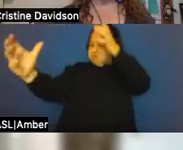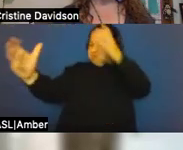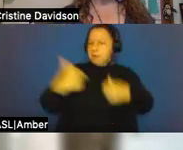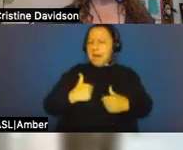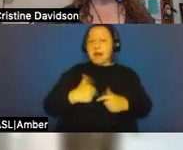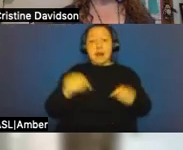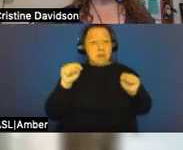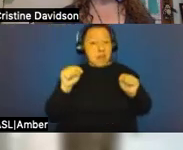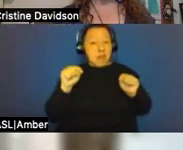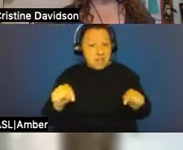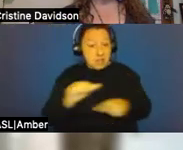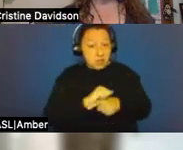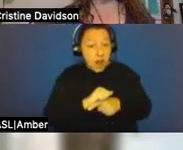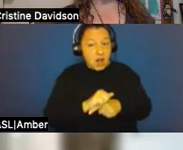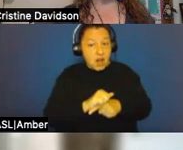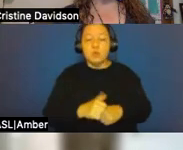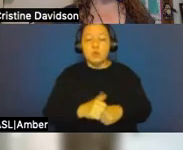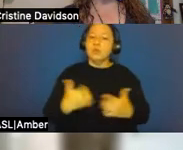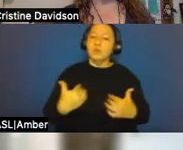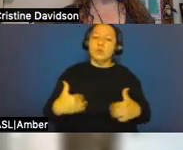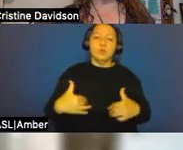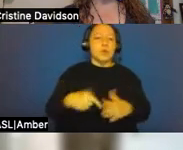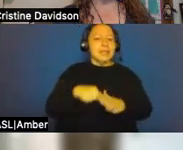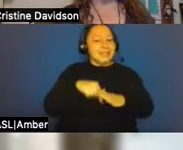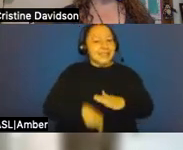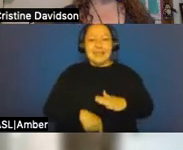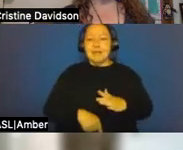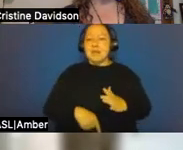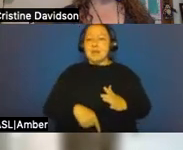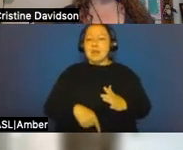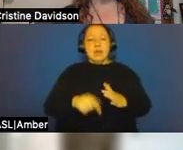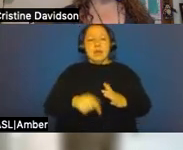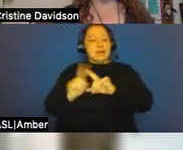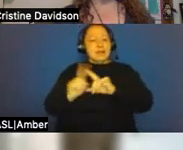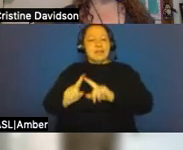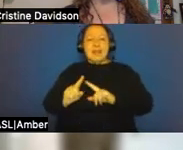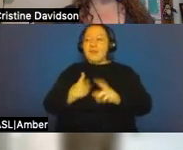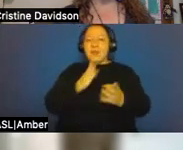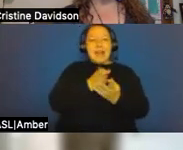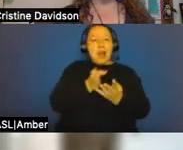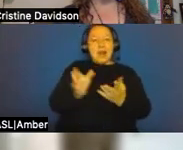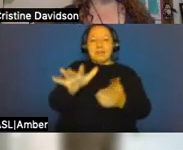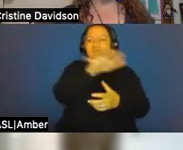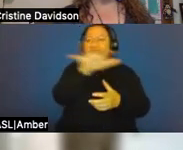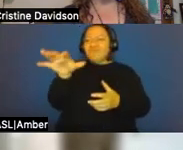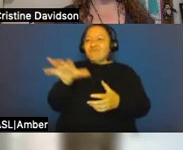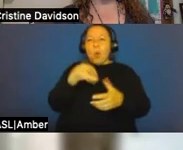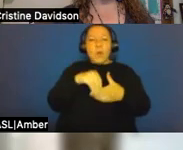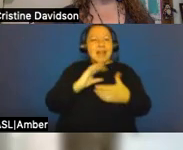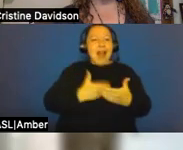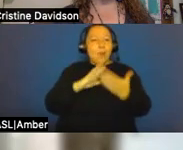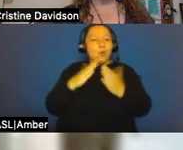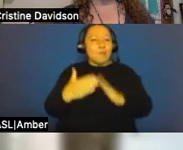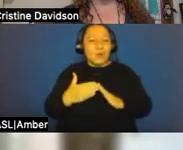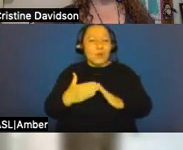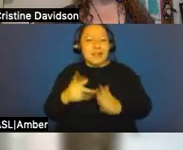deep. It goes through different areas of our communities, and sometimes it can